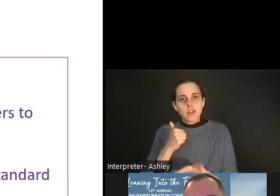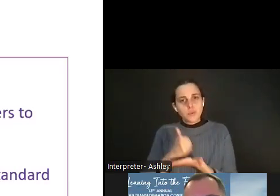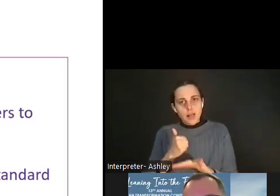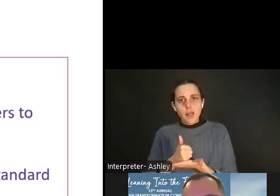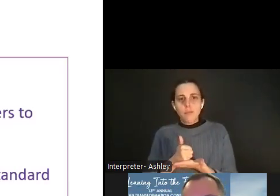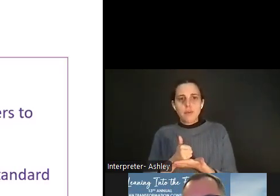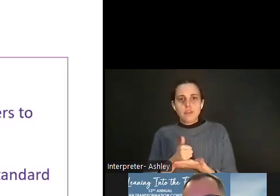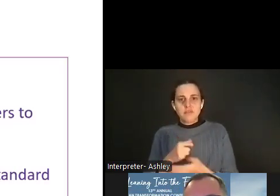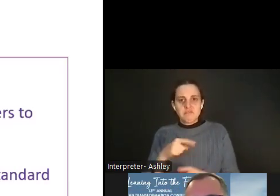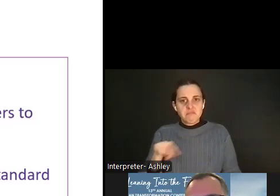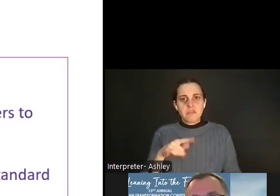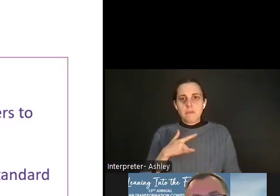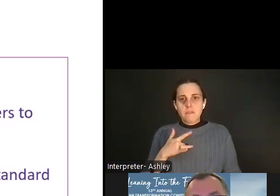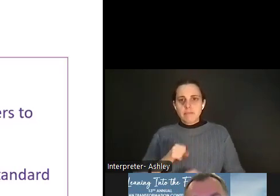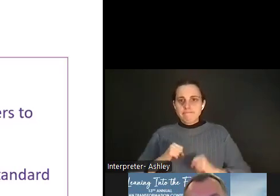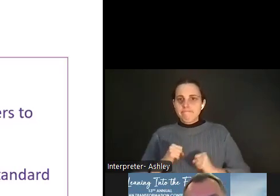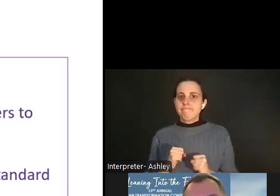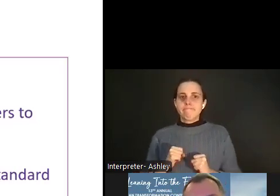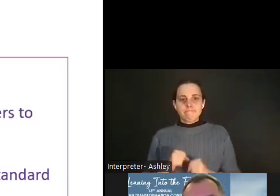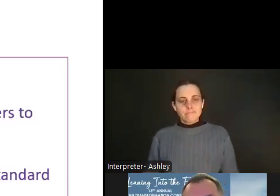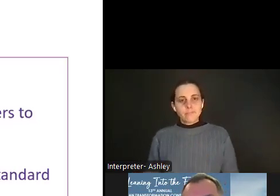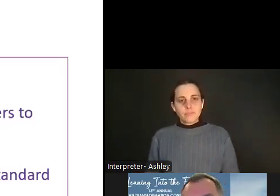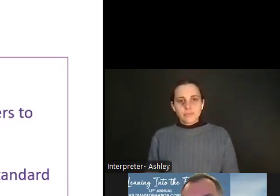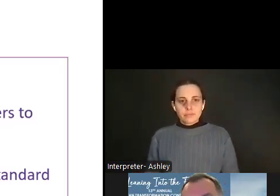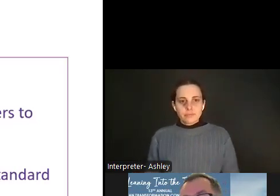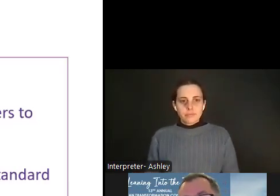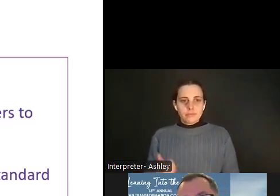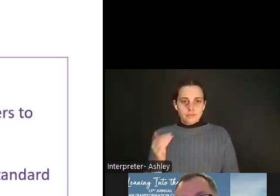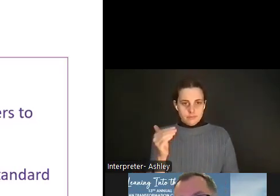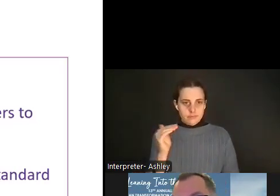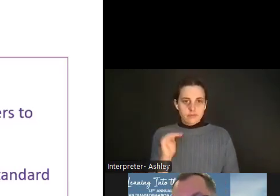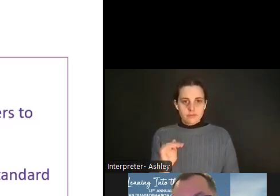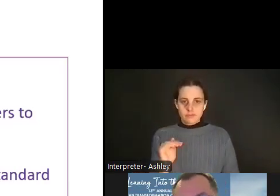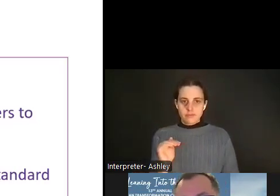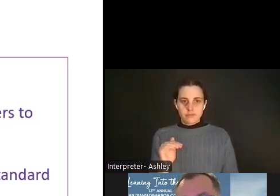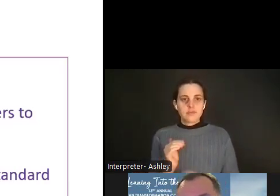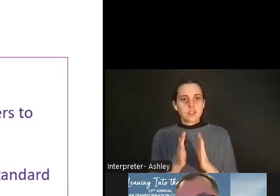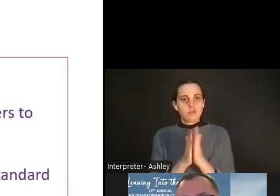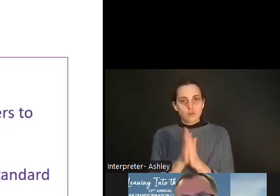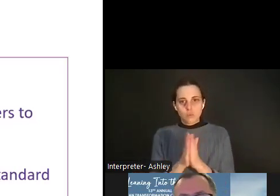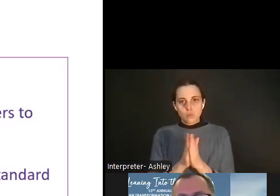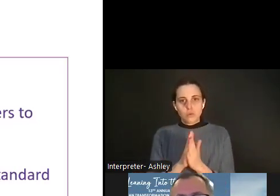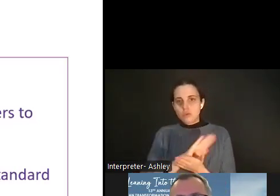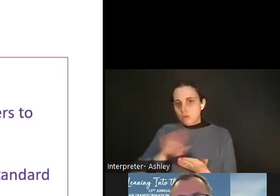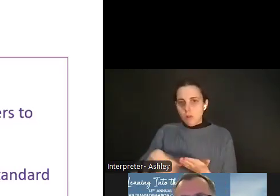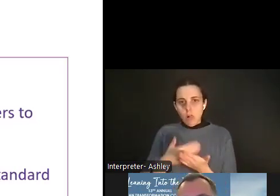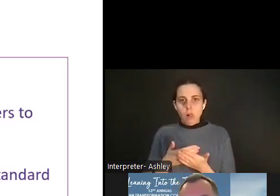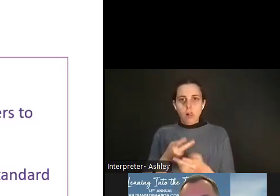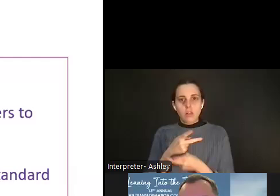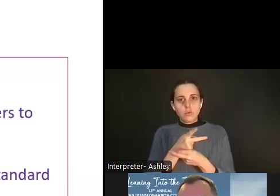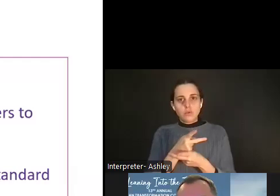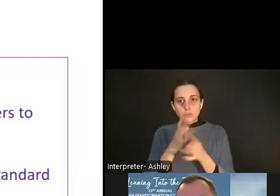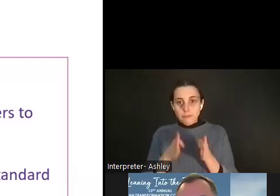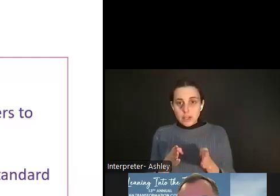speak. We also encourage all of our supervisors, managers to add